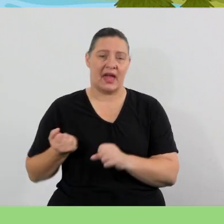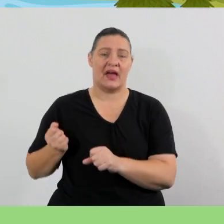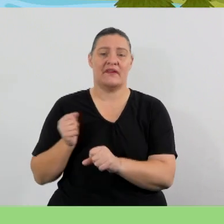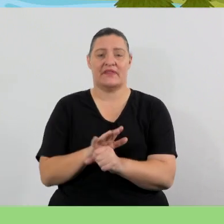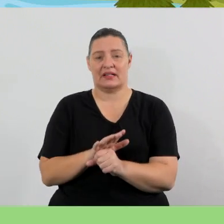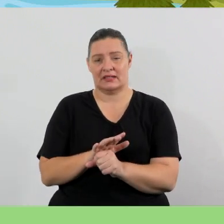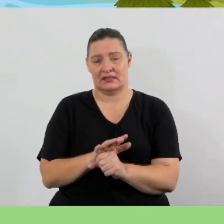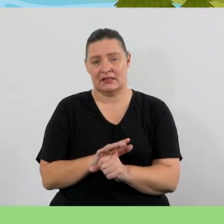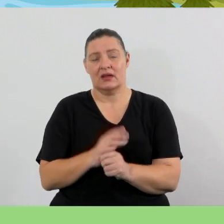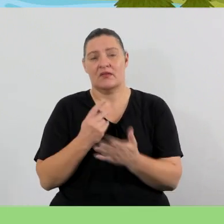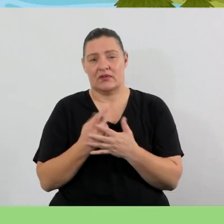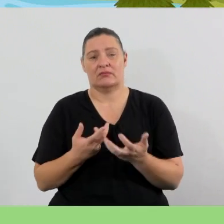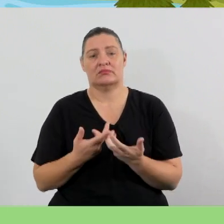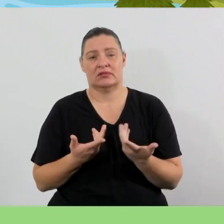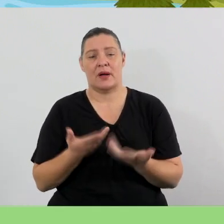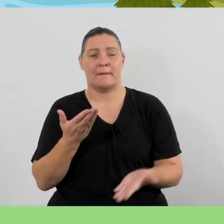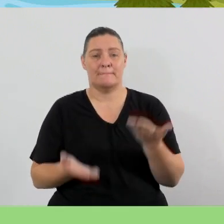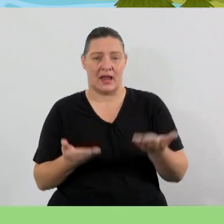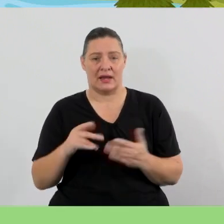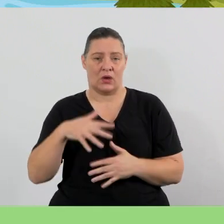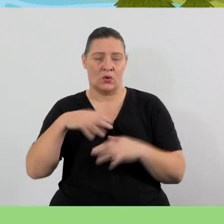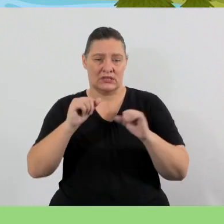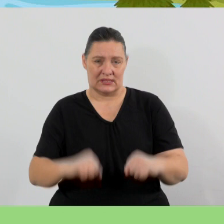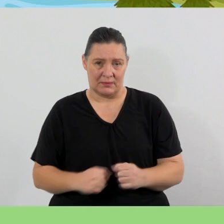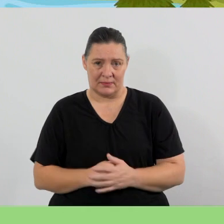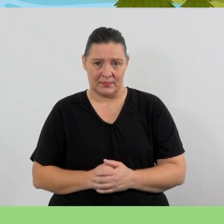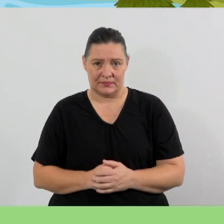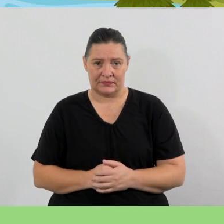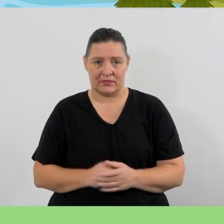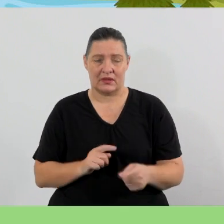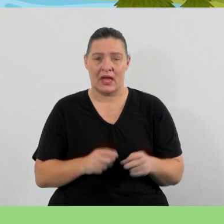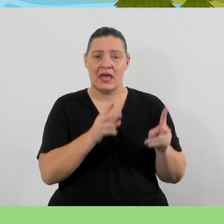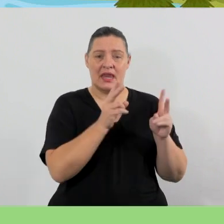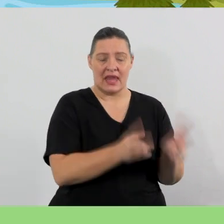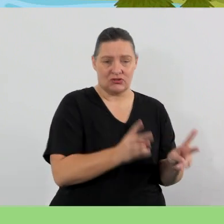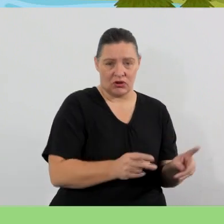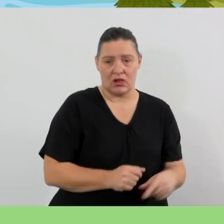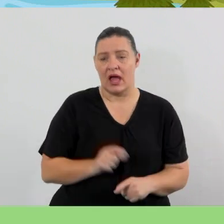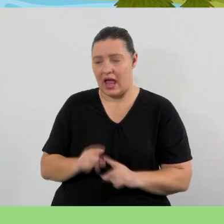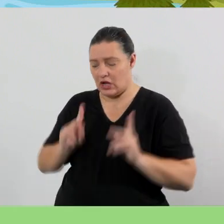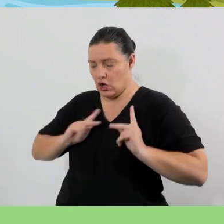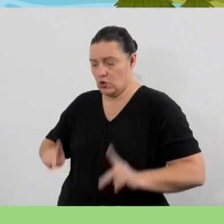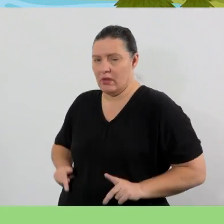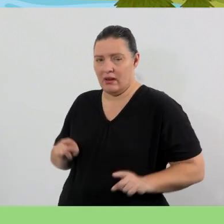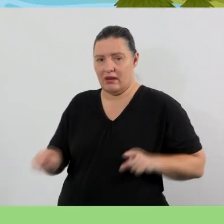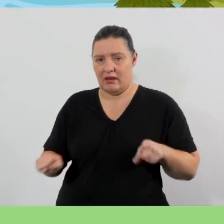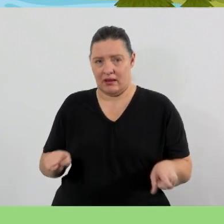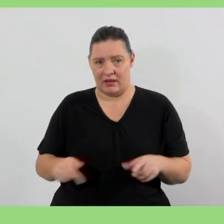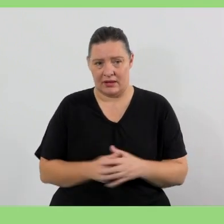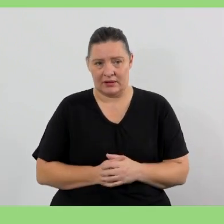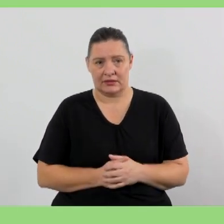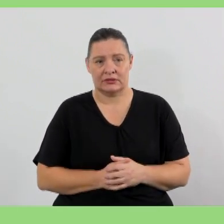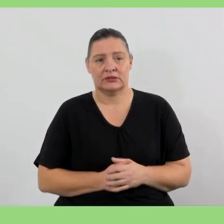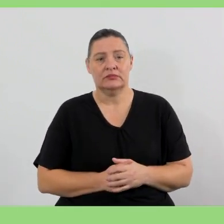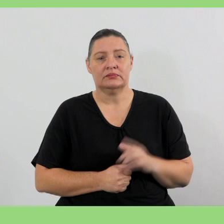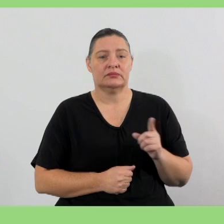that affect or cause a disruption in the balance of the ecosystem, and these are natural and human factors.